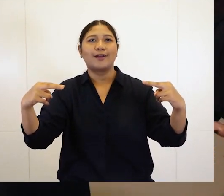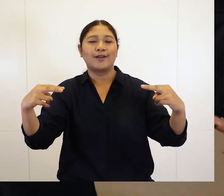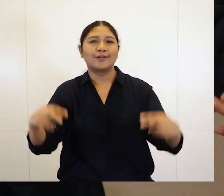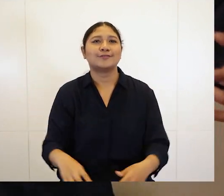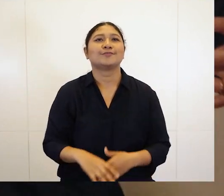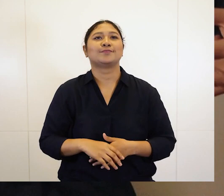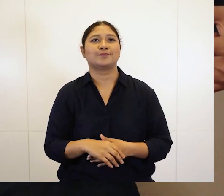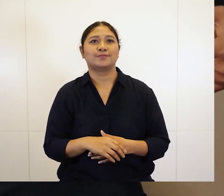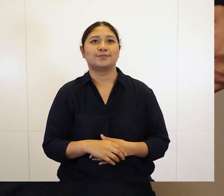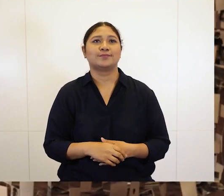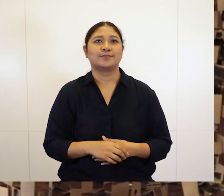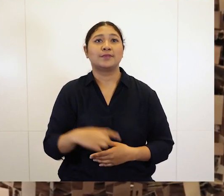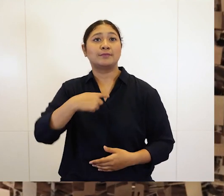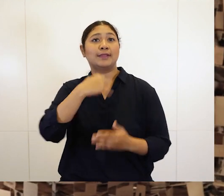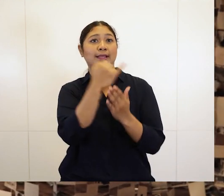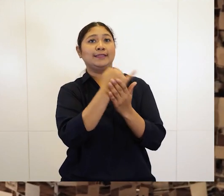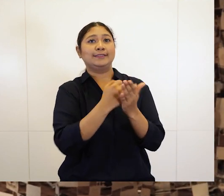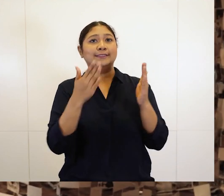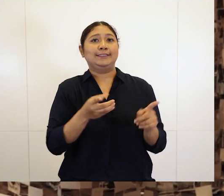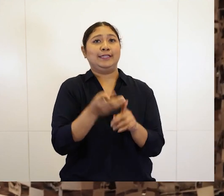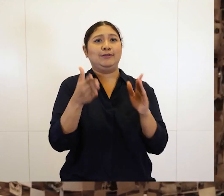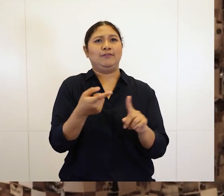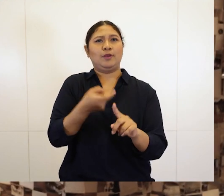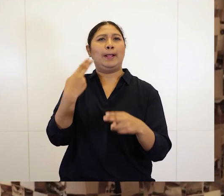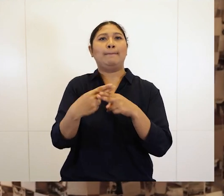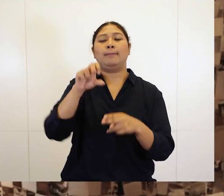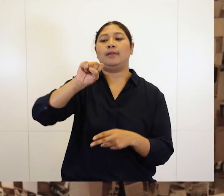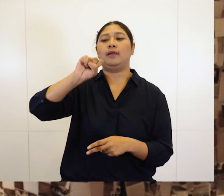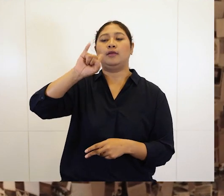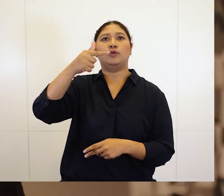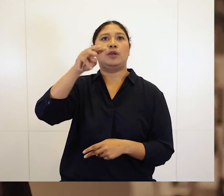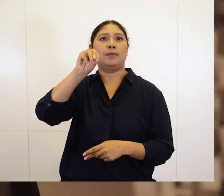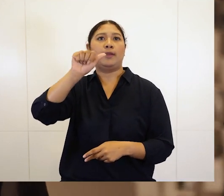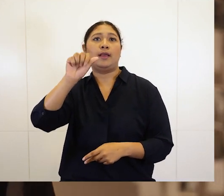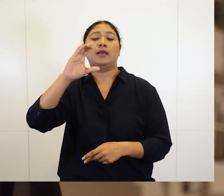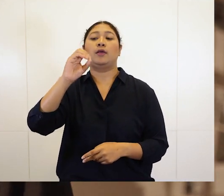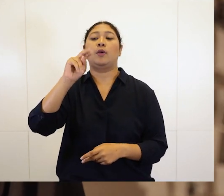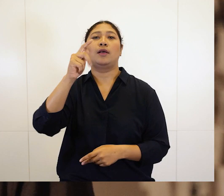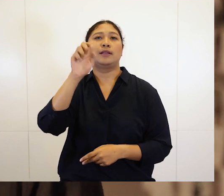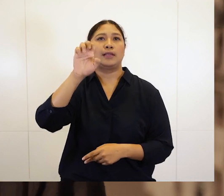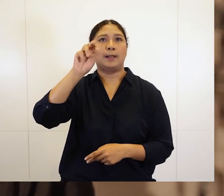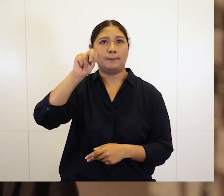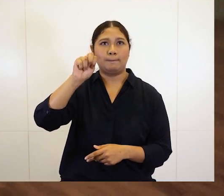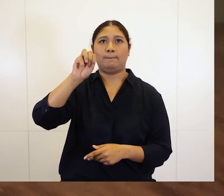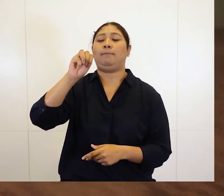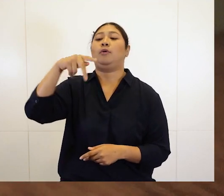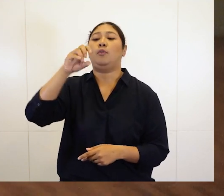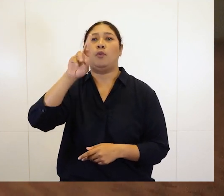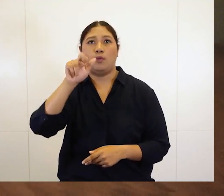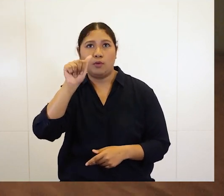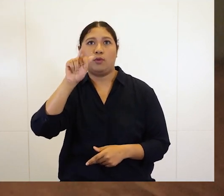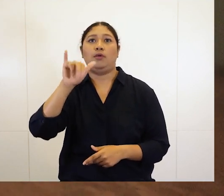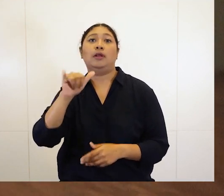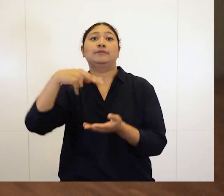meaningful manner. I'm the artistic director of Sigma Contemporary Dance. We are a dance collective based in Singapore. Body